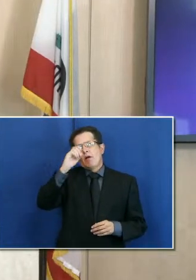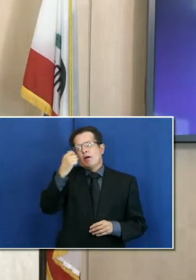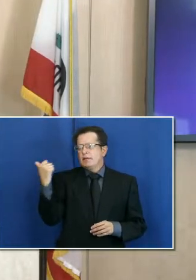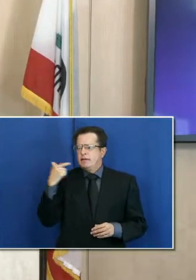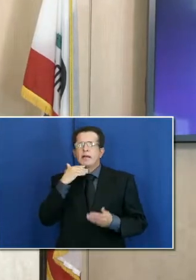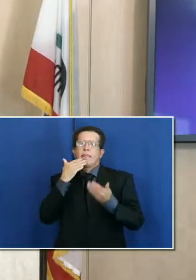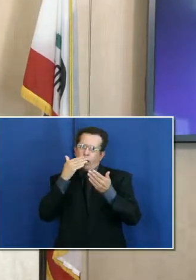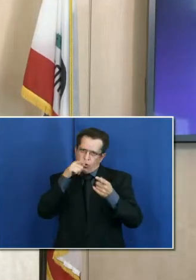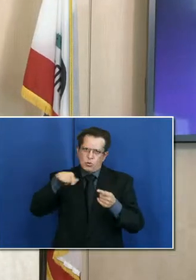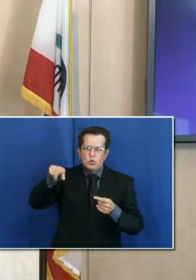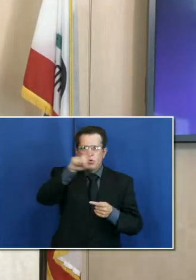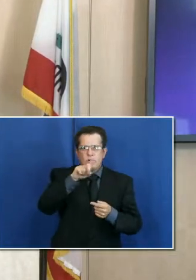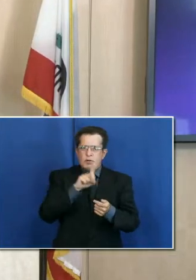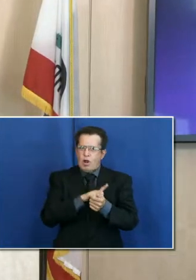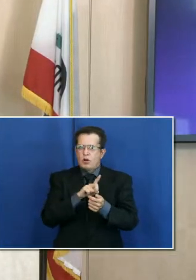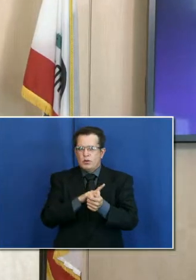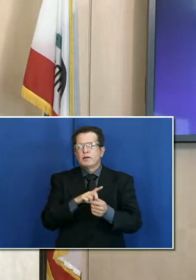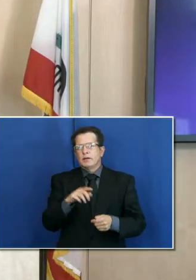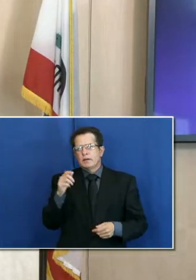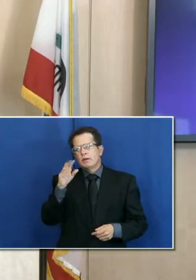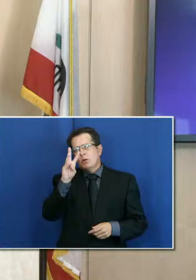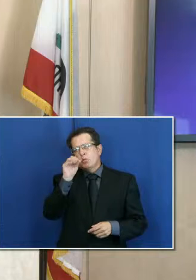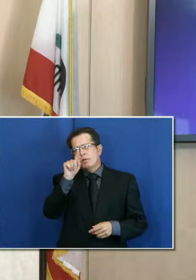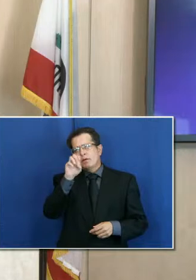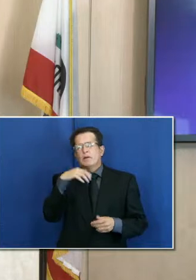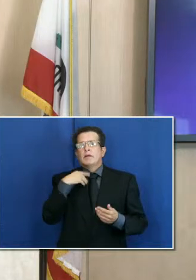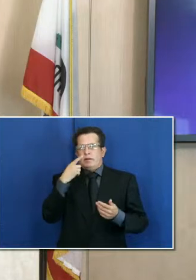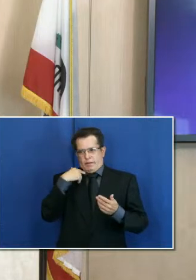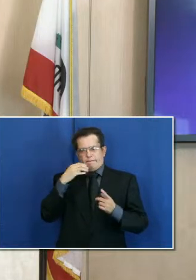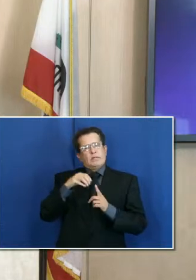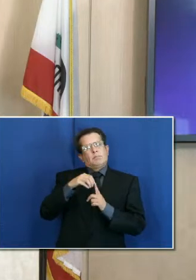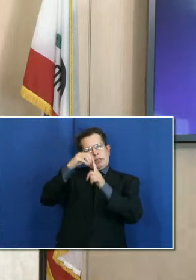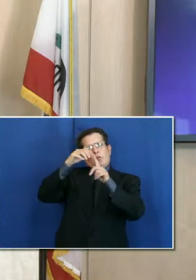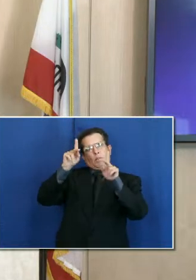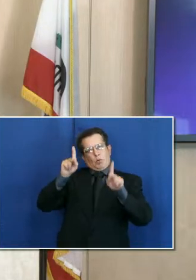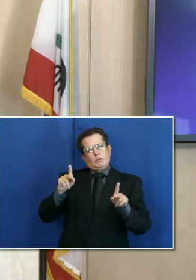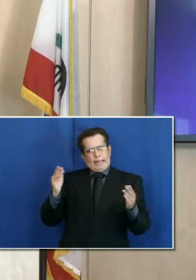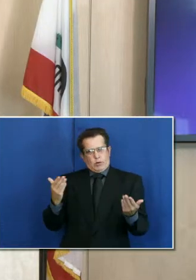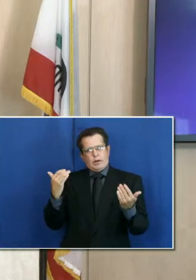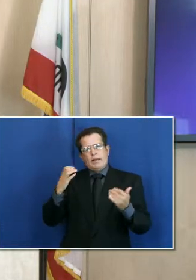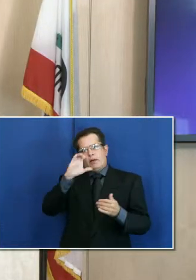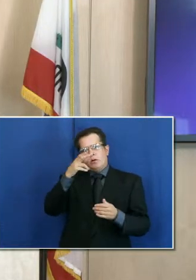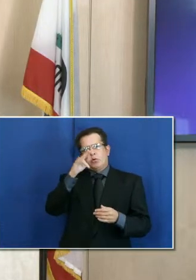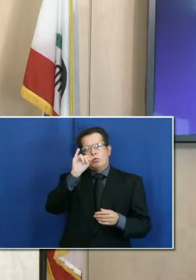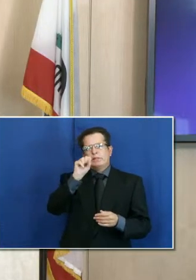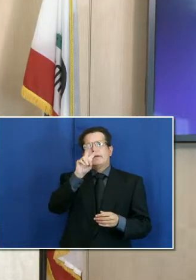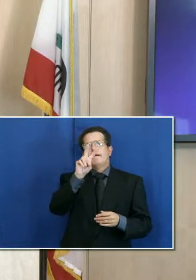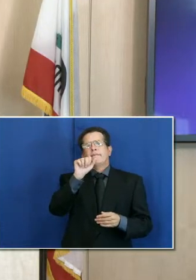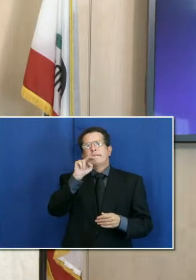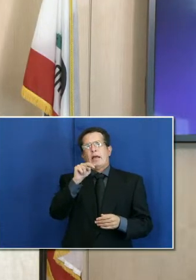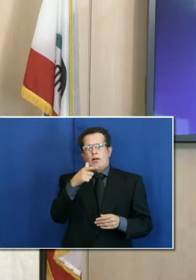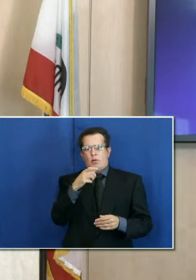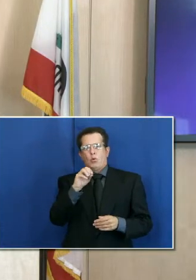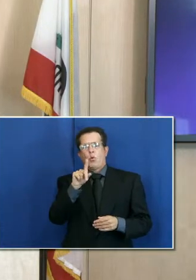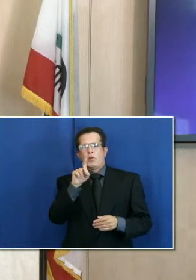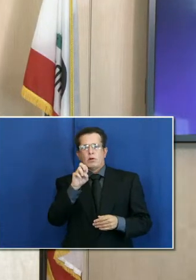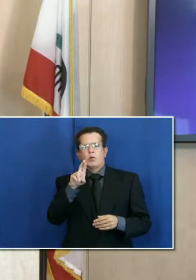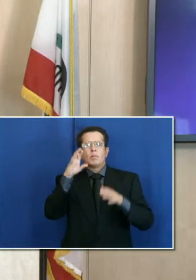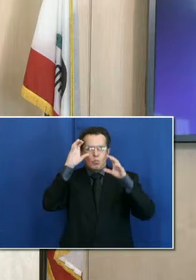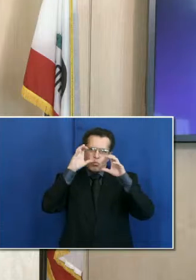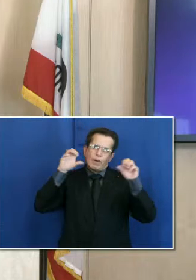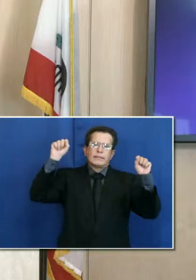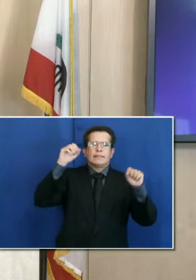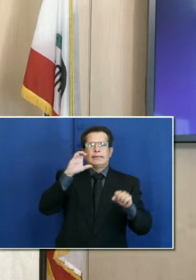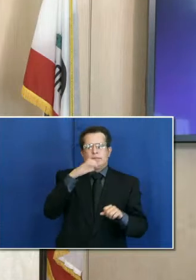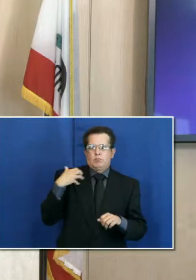Thank you, Dr. Wooten. As I mentioned in my opening comments, we have a special guest with us today, and that's Chris Van Gorder, who's the president and CEO